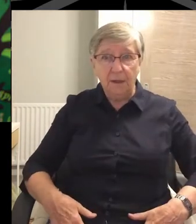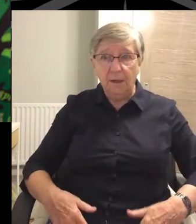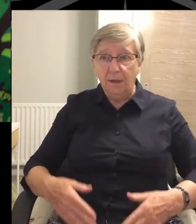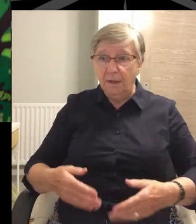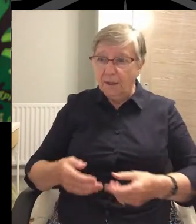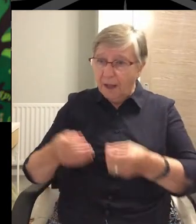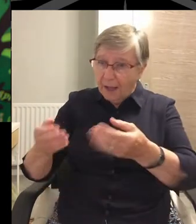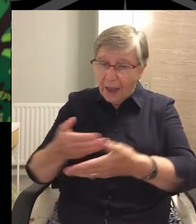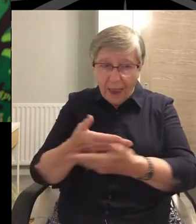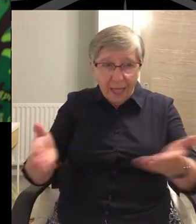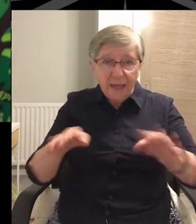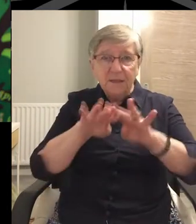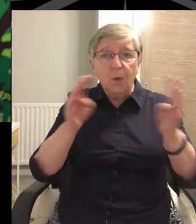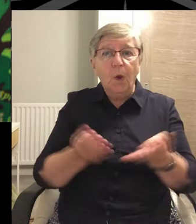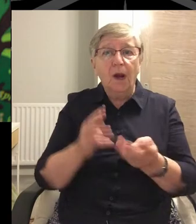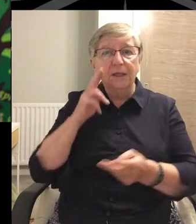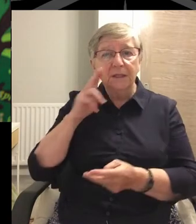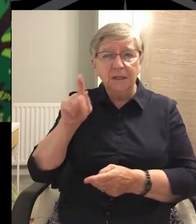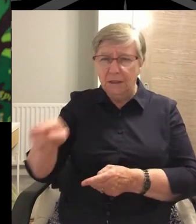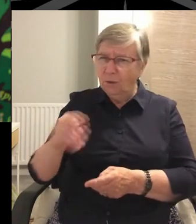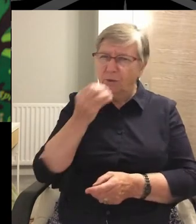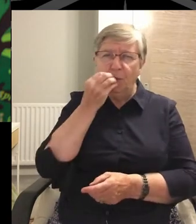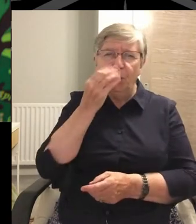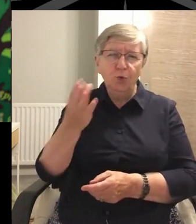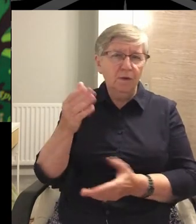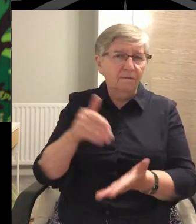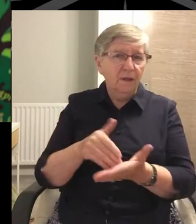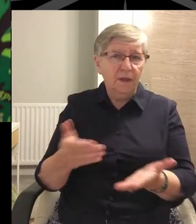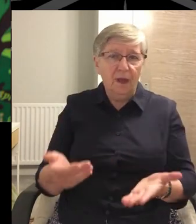and brings out her beauty for the world to see.